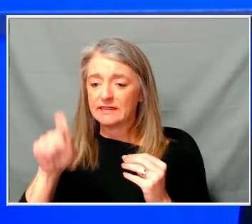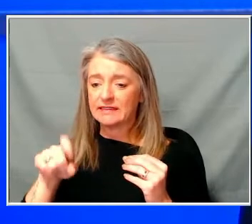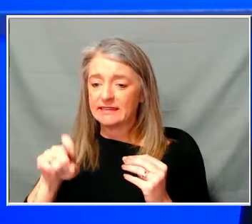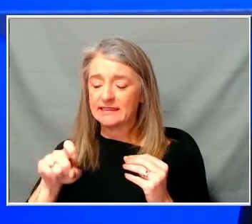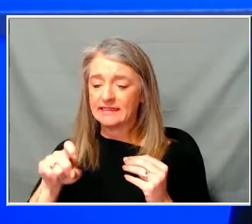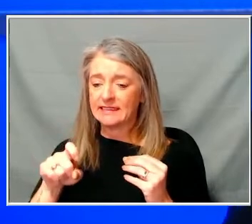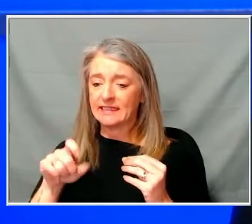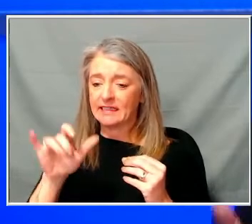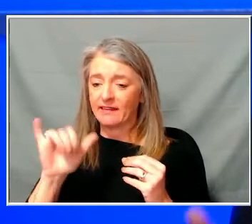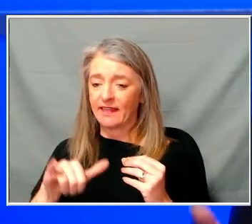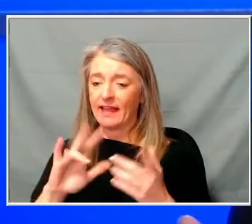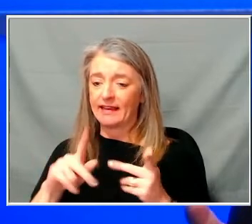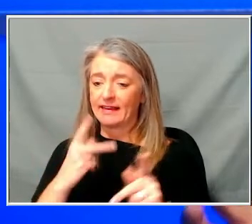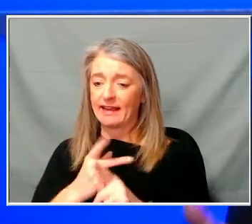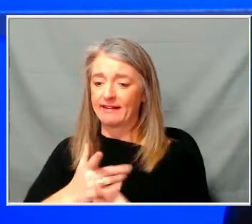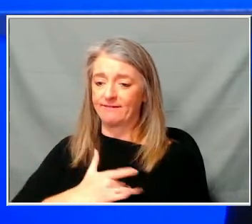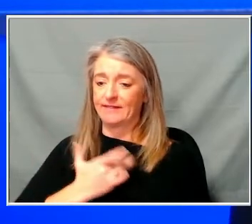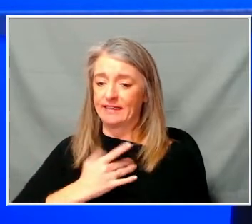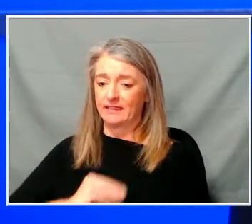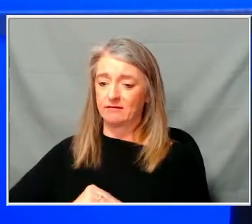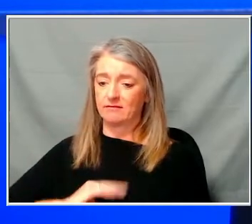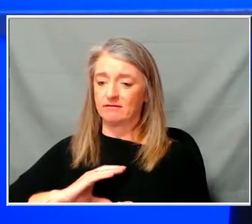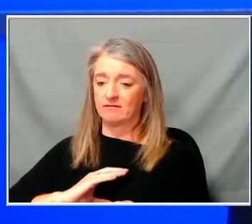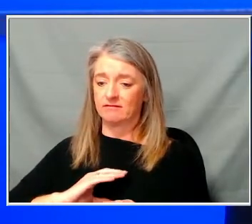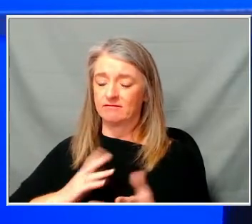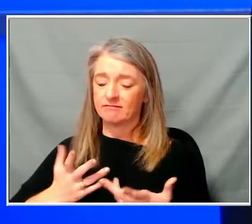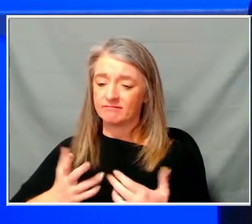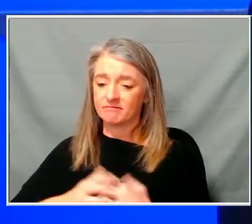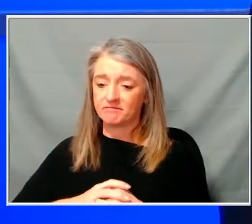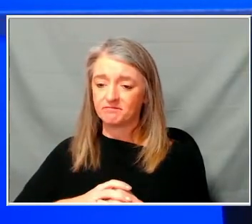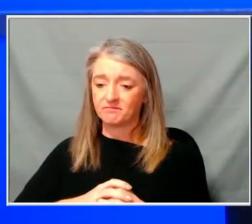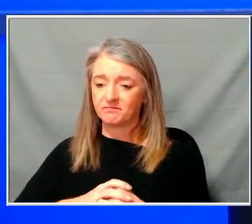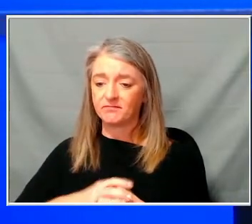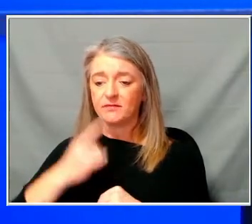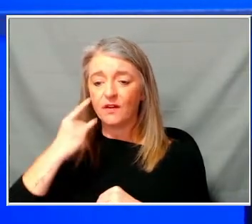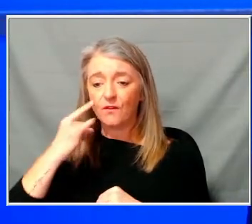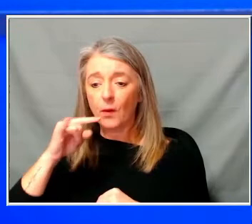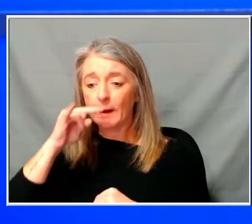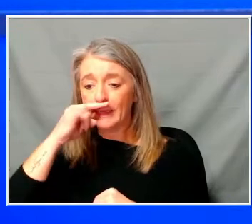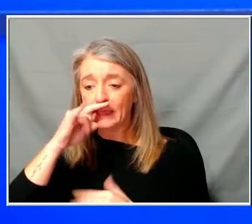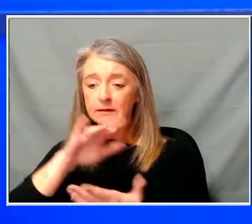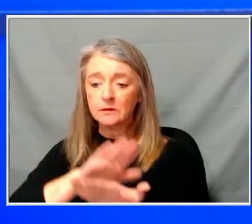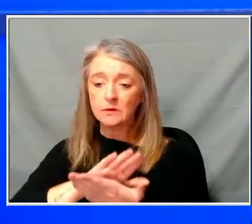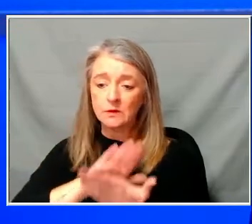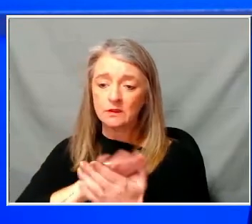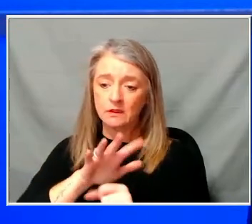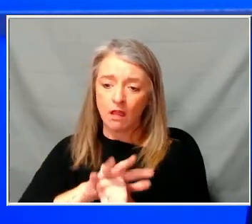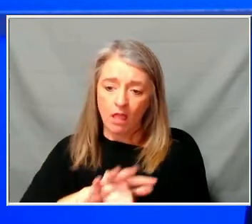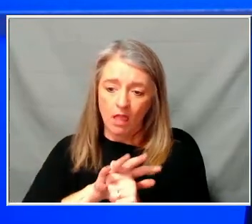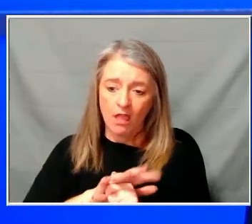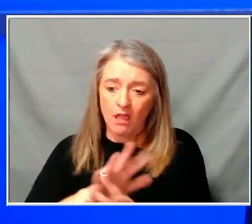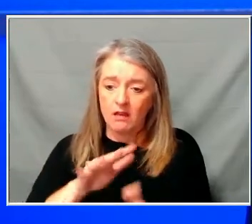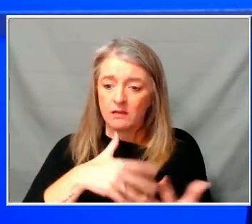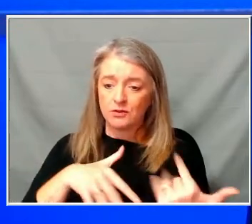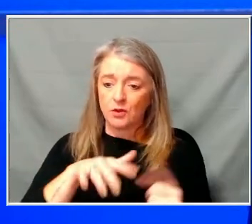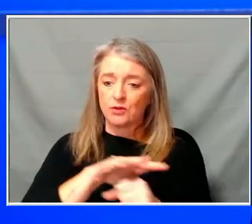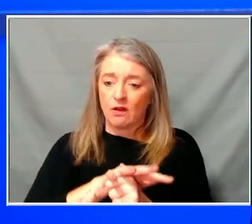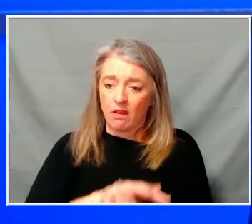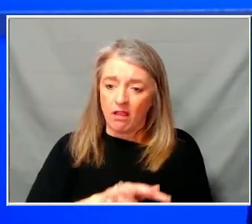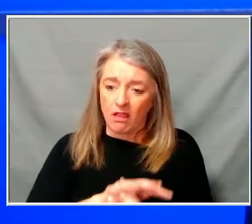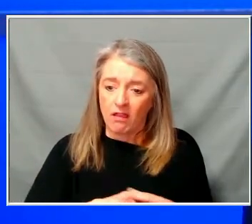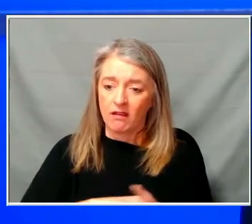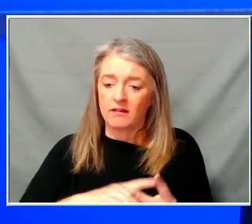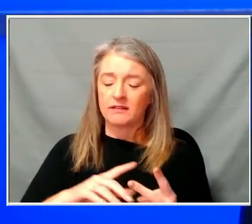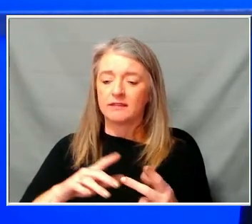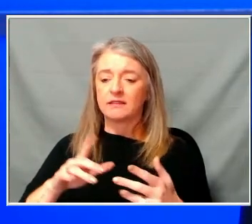like that, because it really fills the void. Because for kids, it's like, school, there's so much pressure, social life, so much pressure. This is